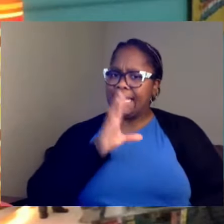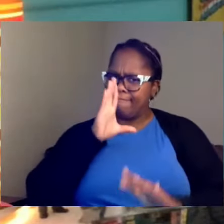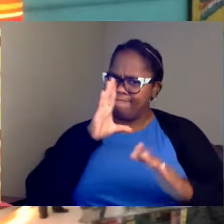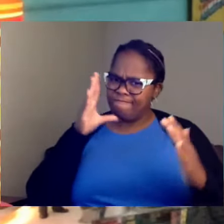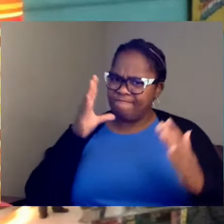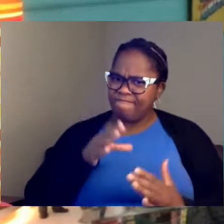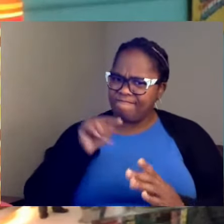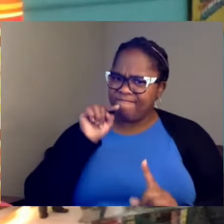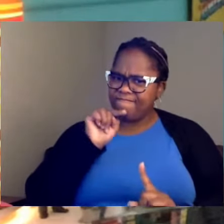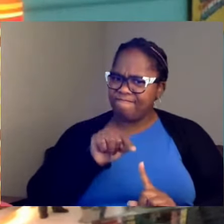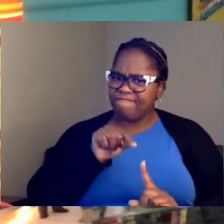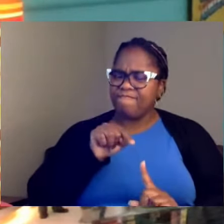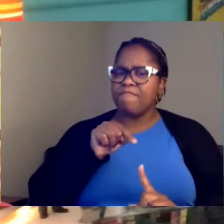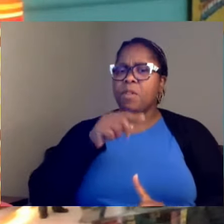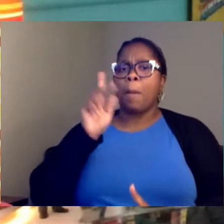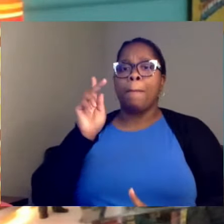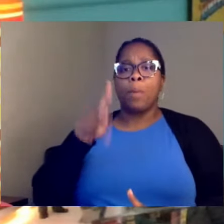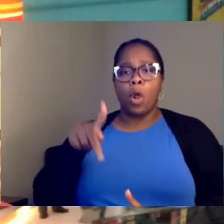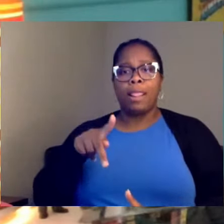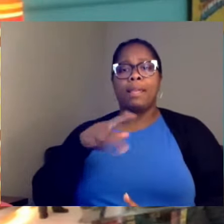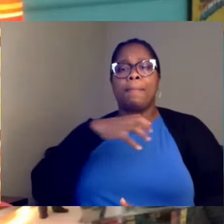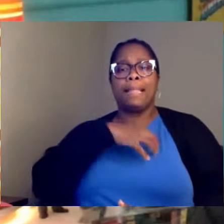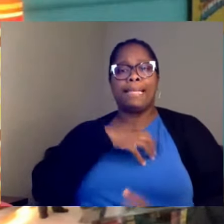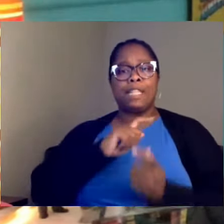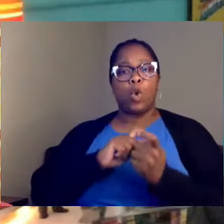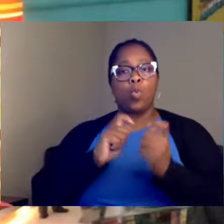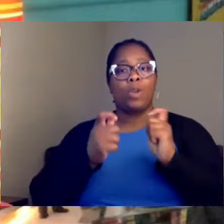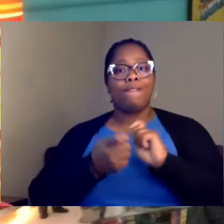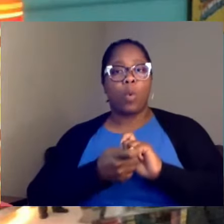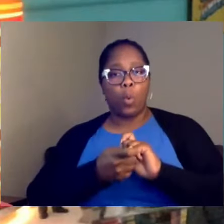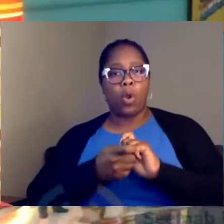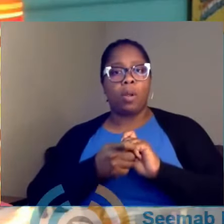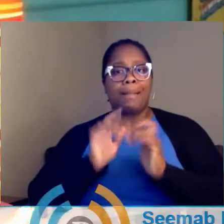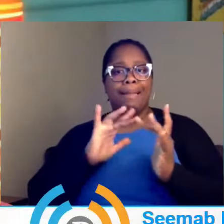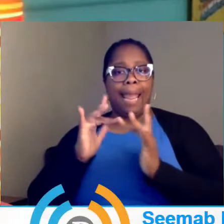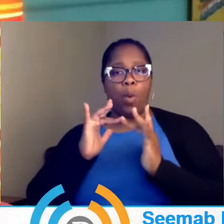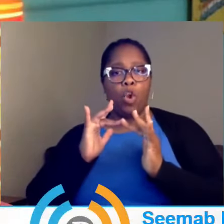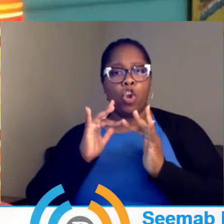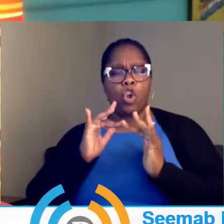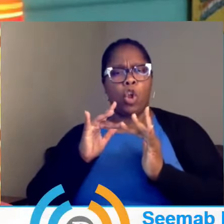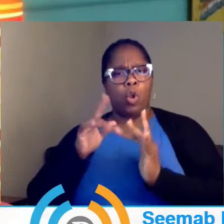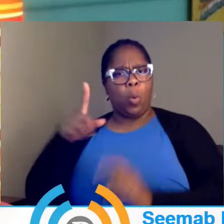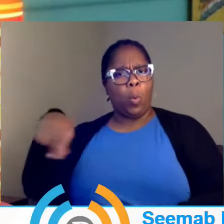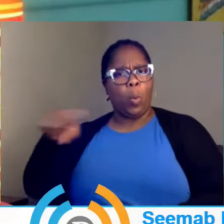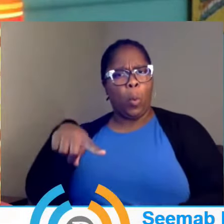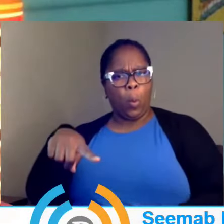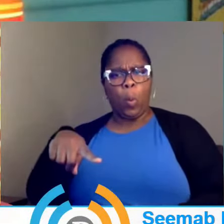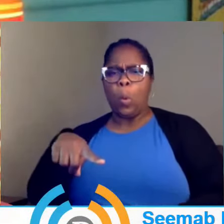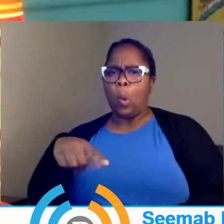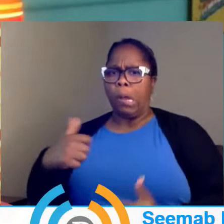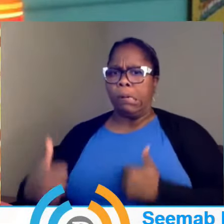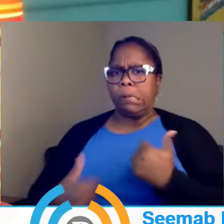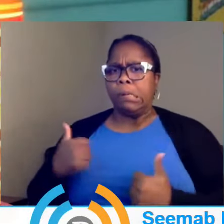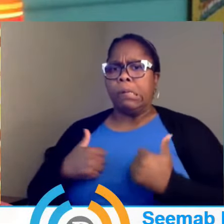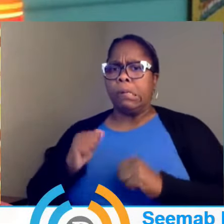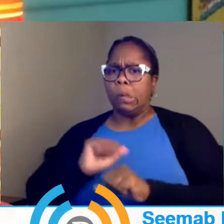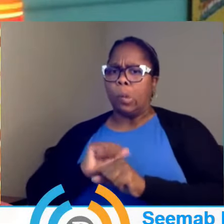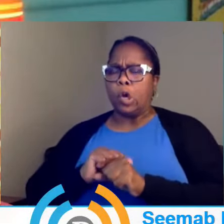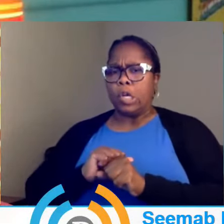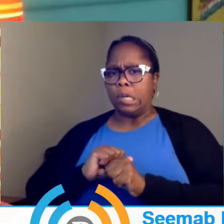a Portland Police Reform Network out there, and we are a coalition that's aggressively working on